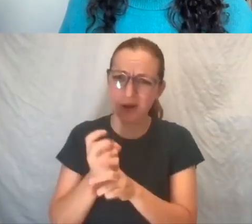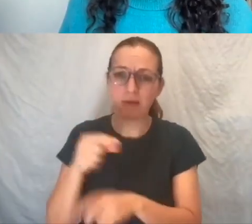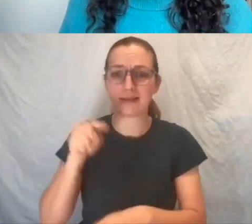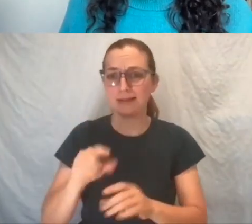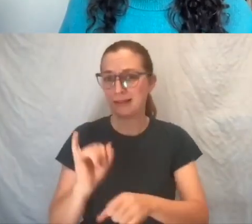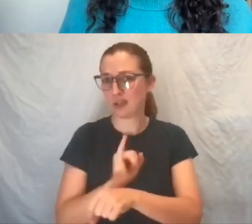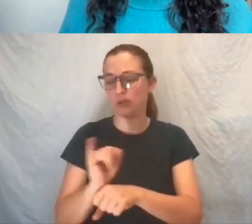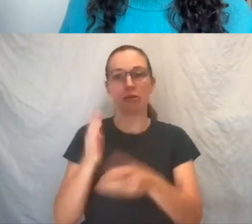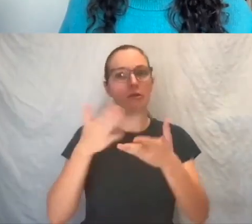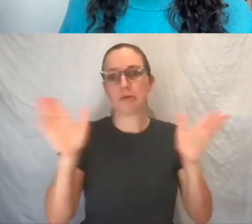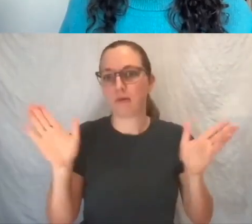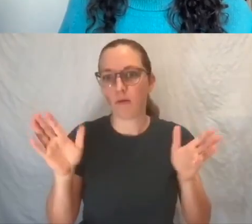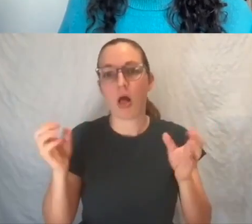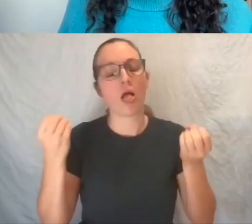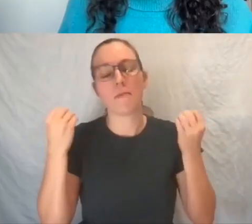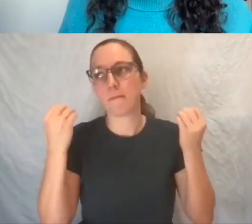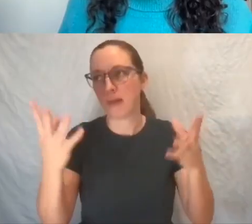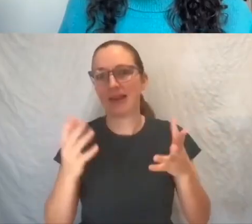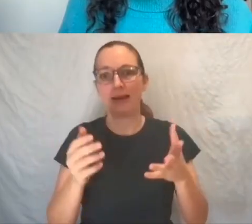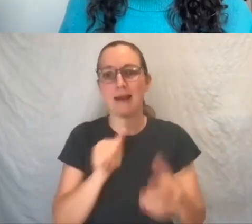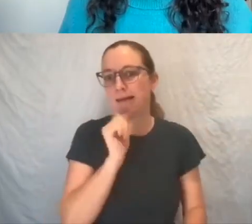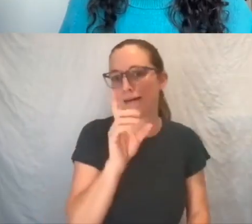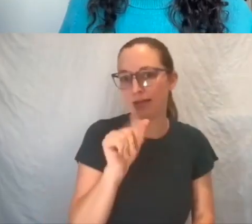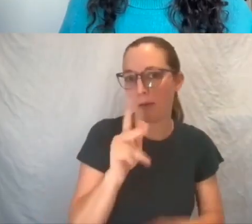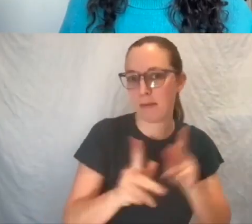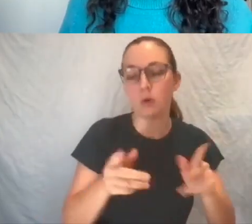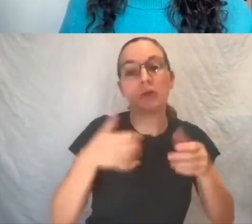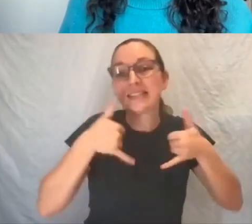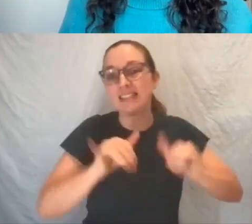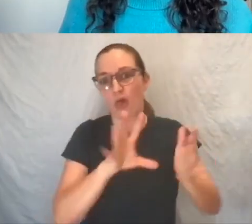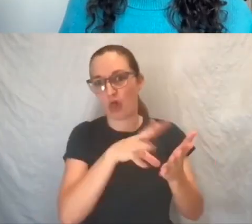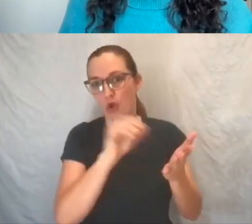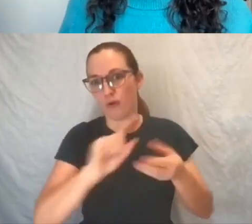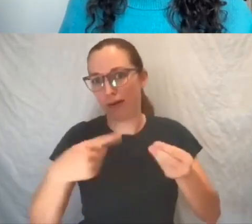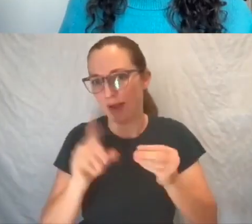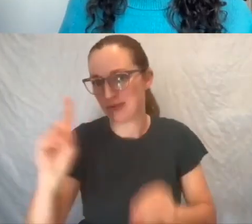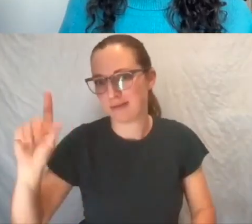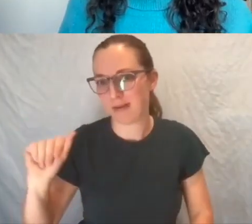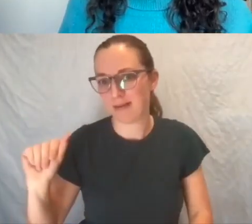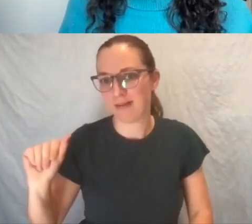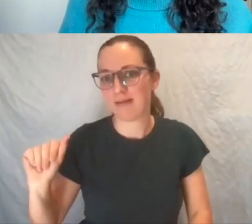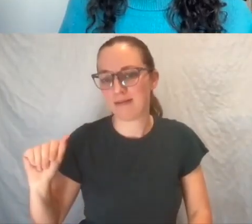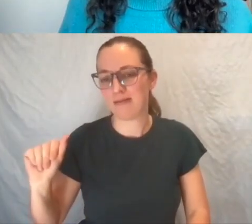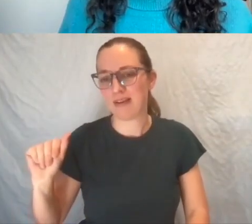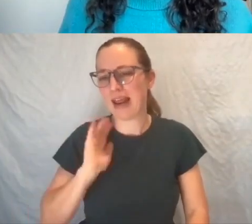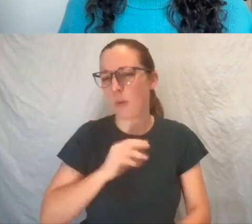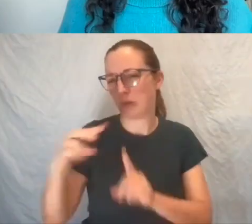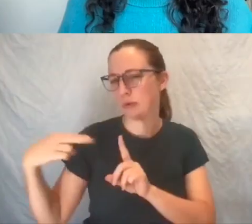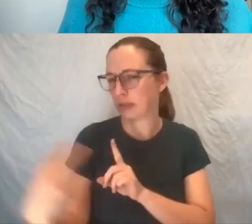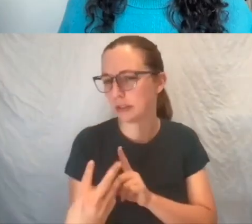just in general, a lot of non-disabled people are still learning about disability and the views surrounding it.